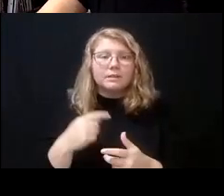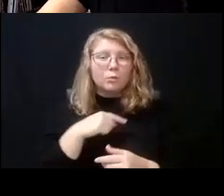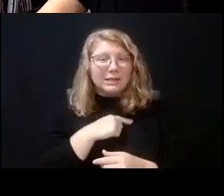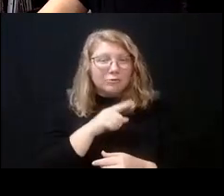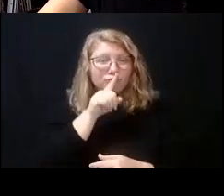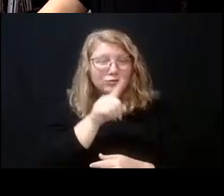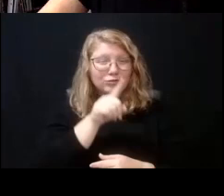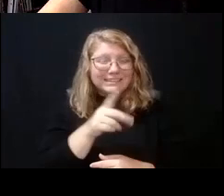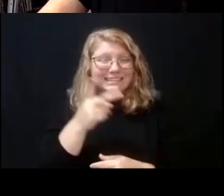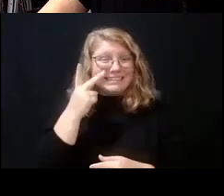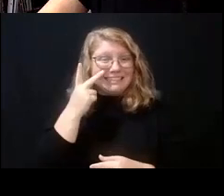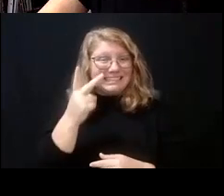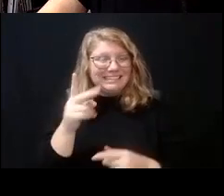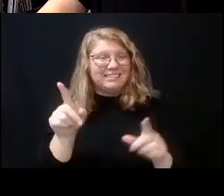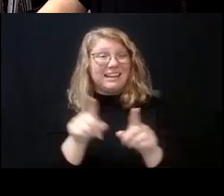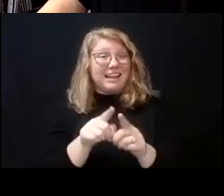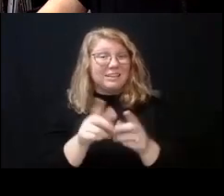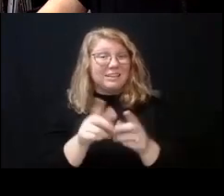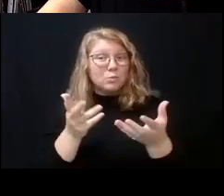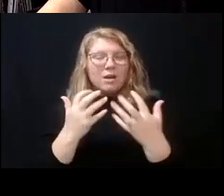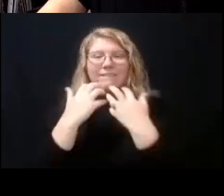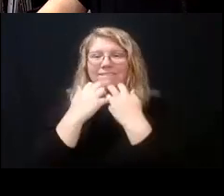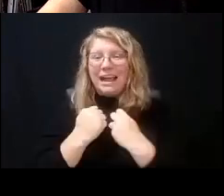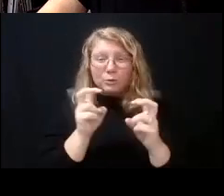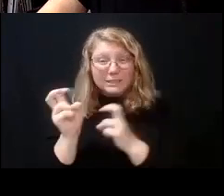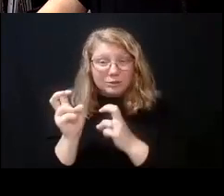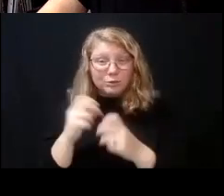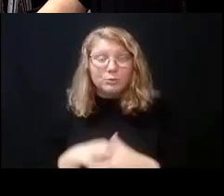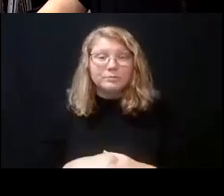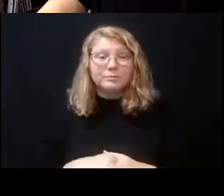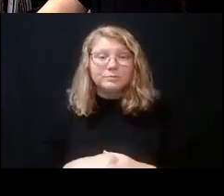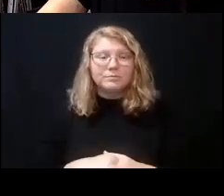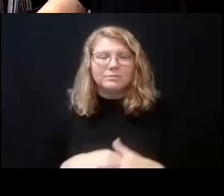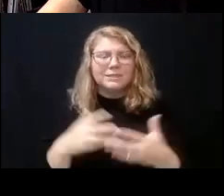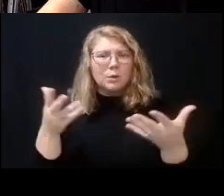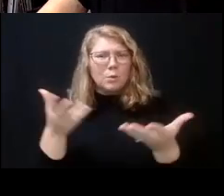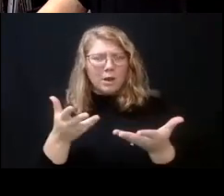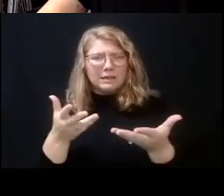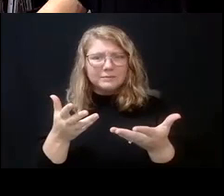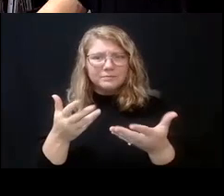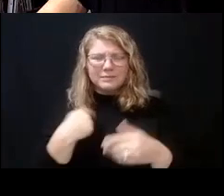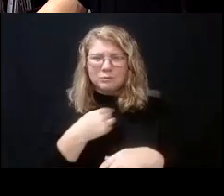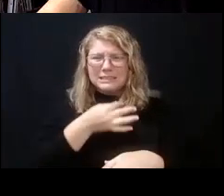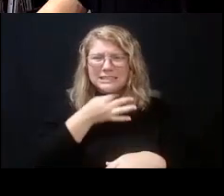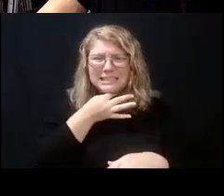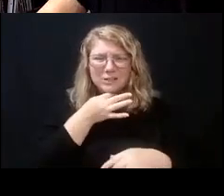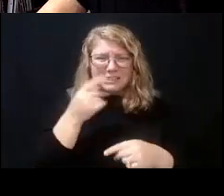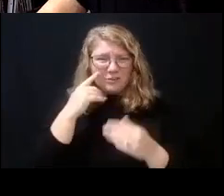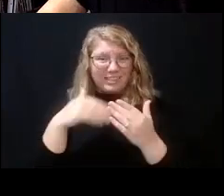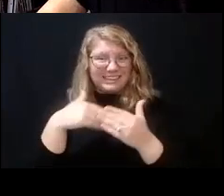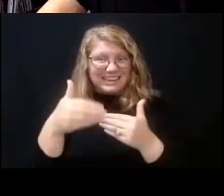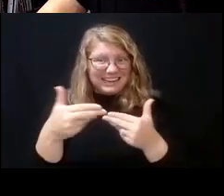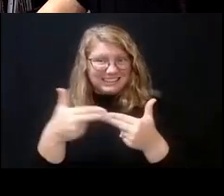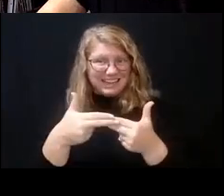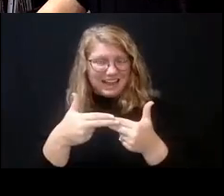we really see it as a values issue, you know, and like so I was curious, sort of on the next